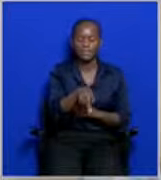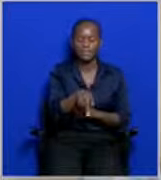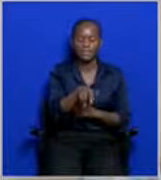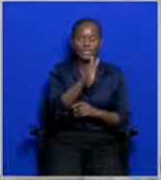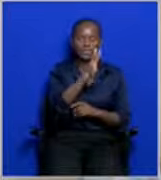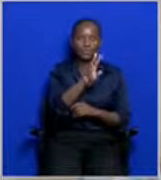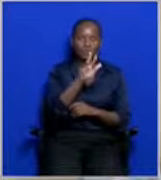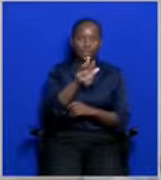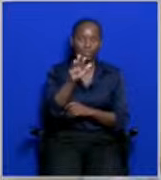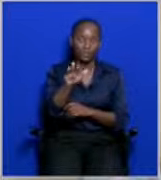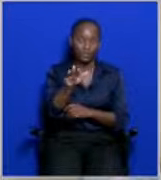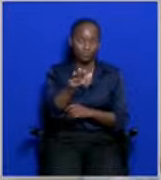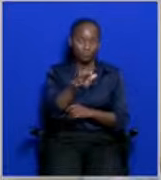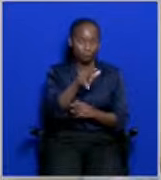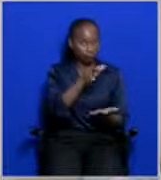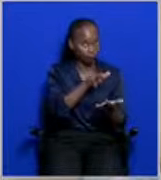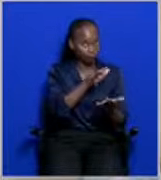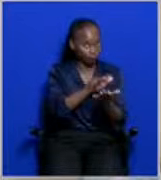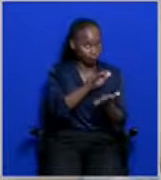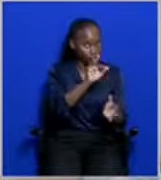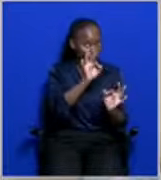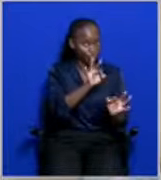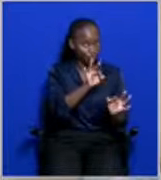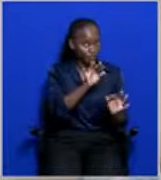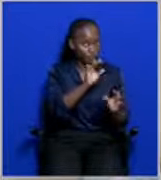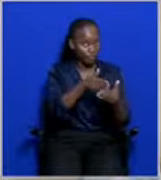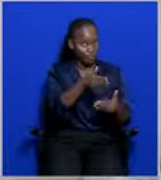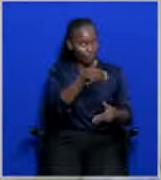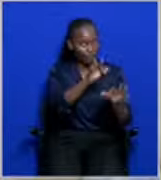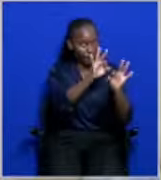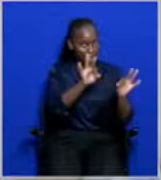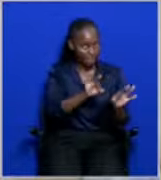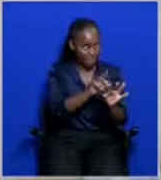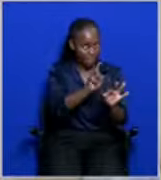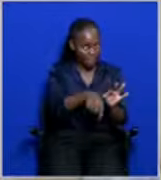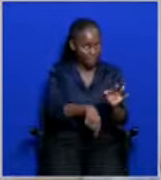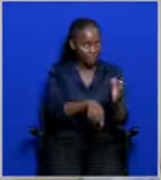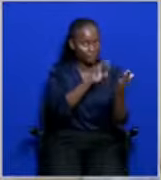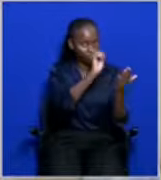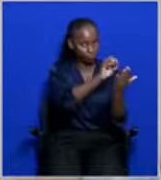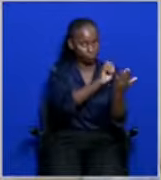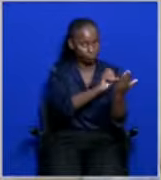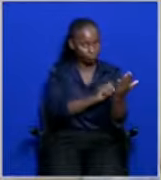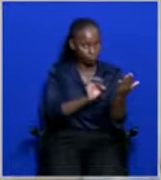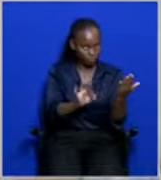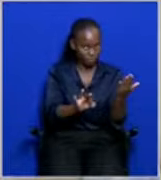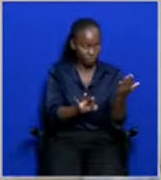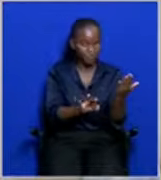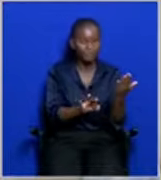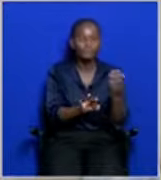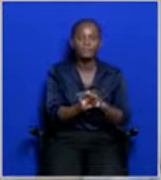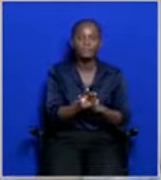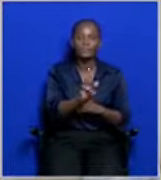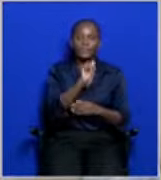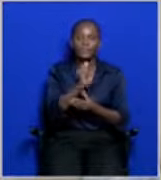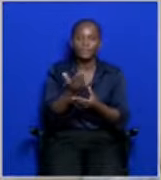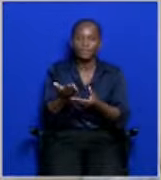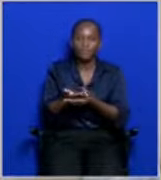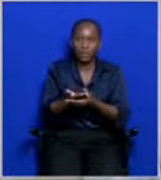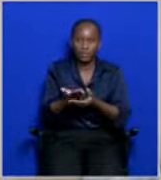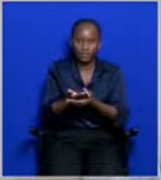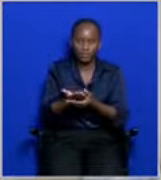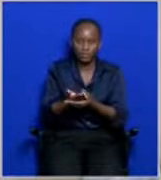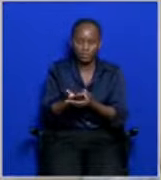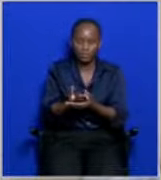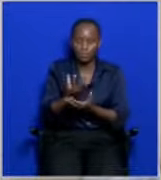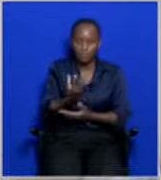has to be completed. We have in the files an SAP 13 that you have referred